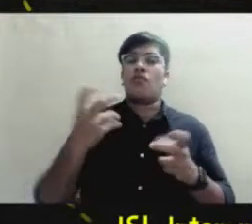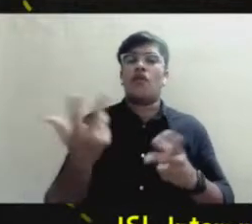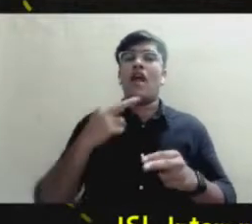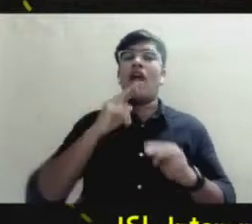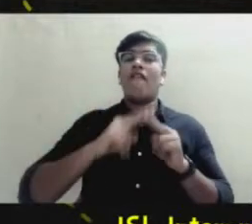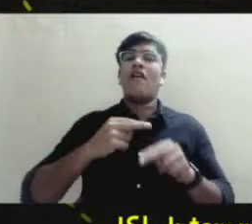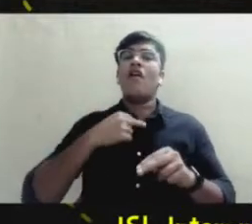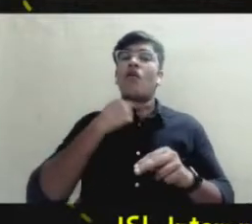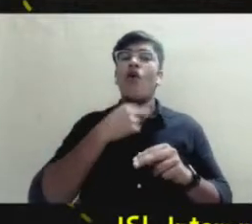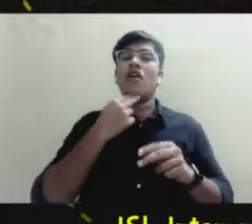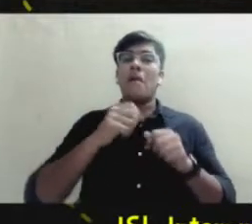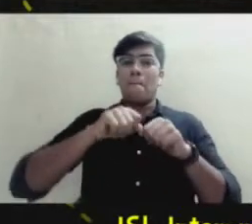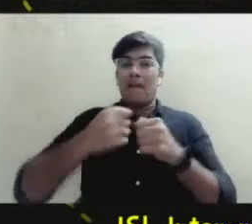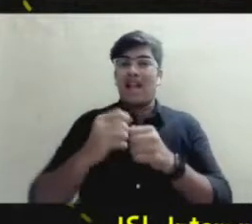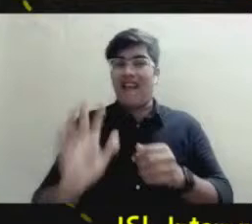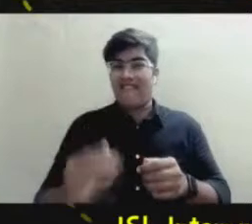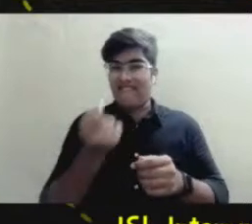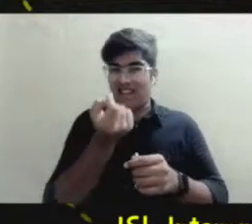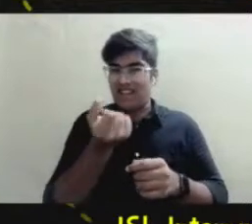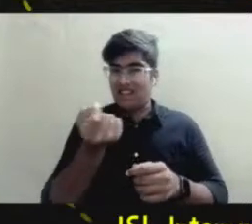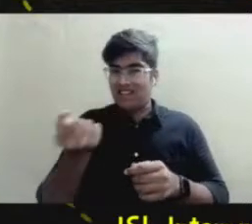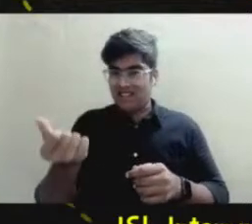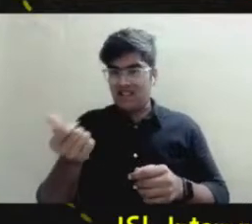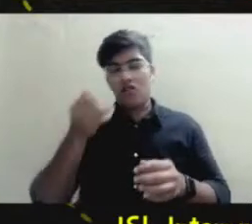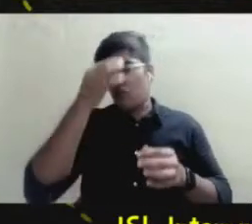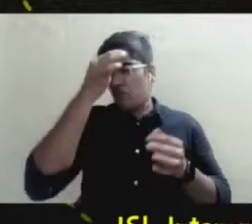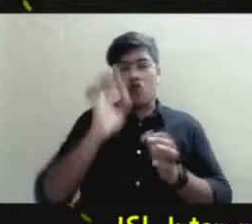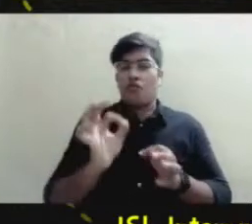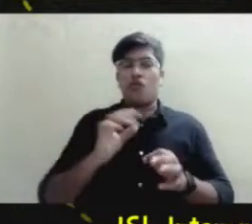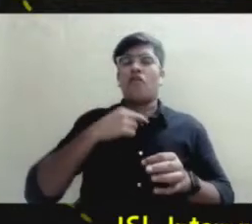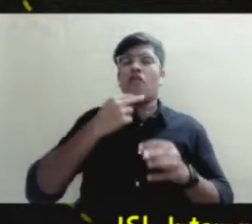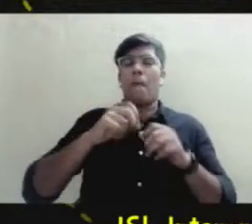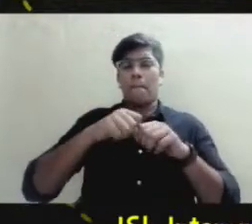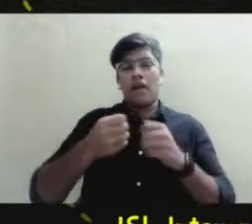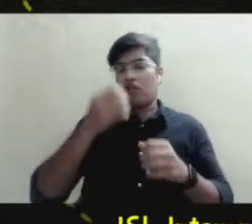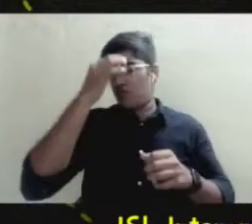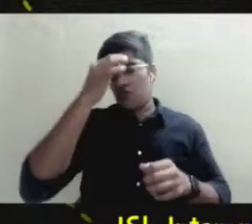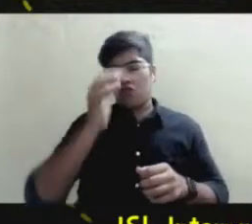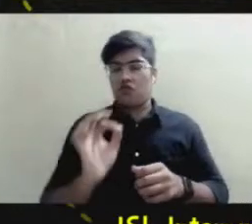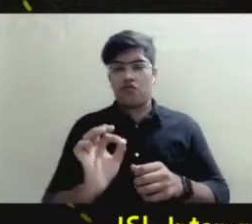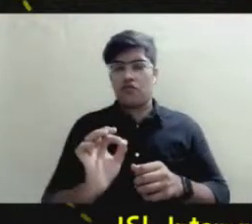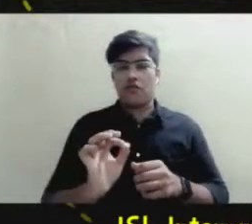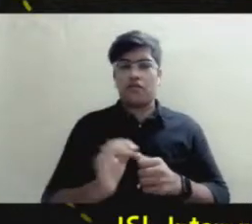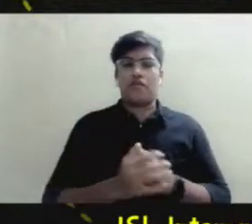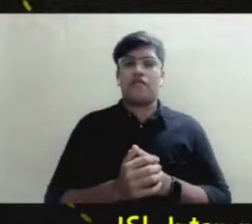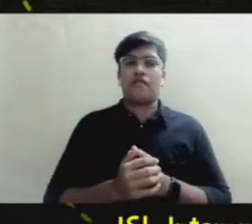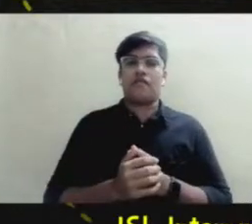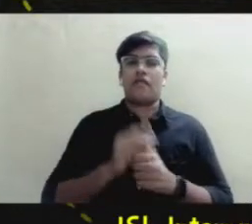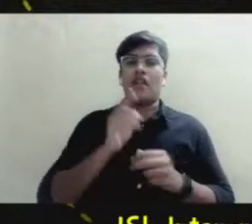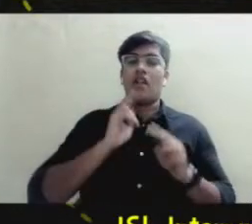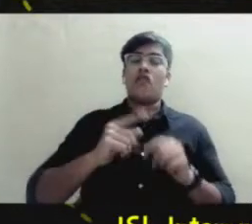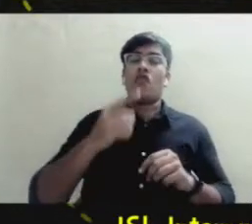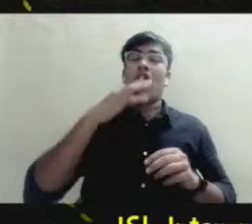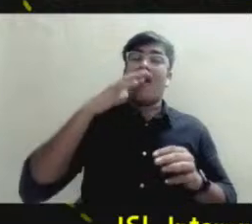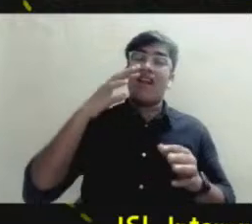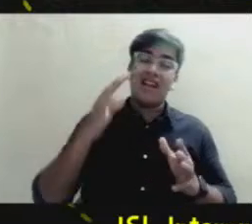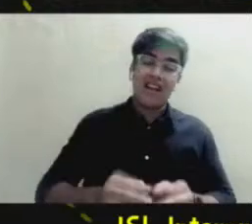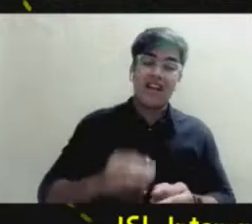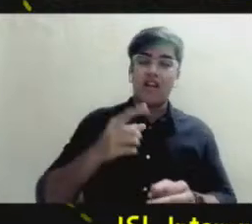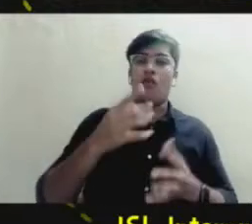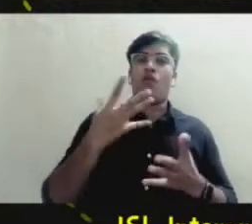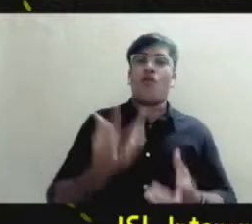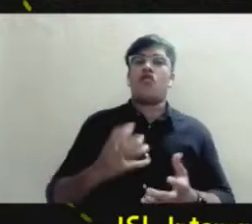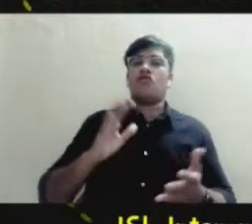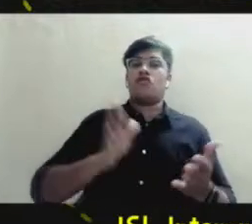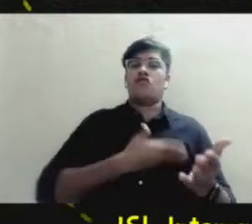I'm singing those high notes. Let it be like that, because when you really desperately call